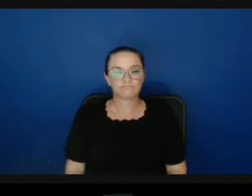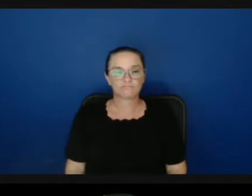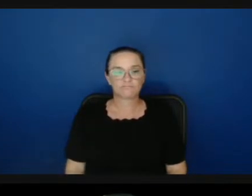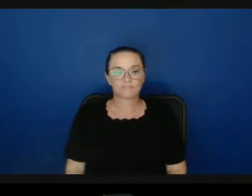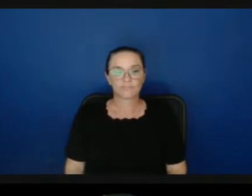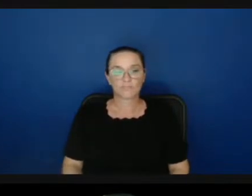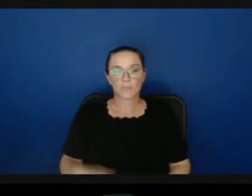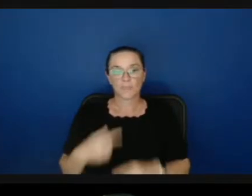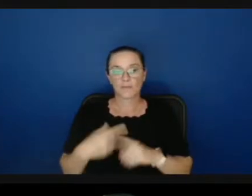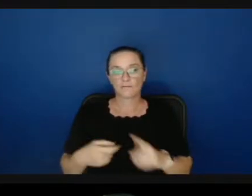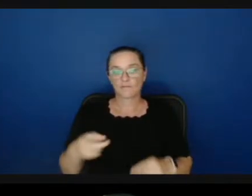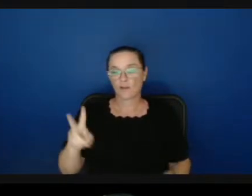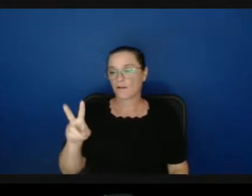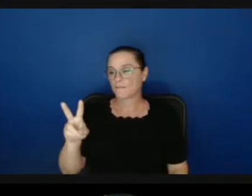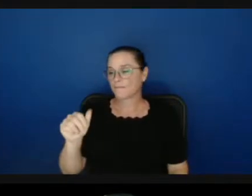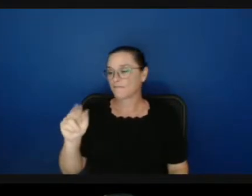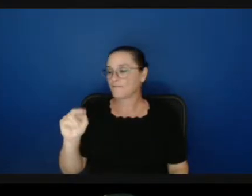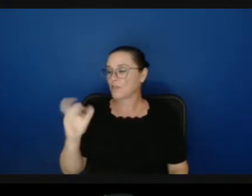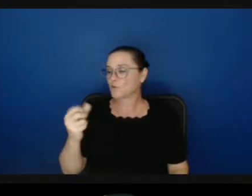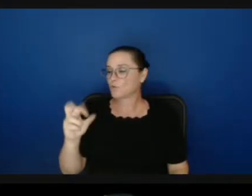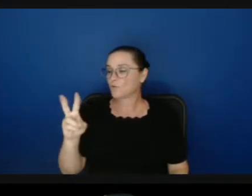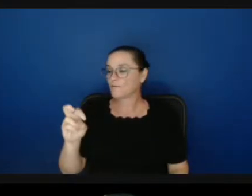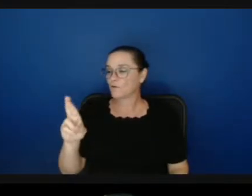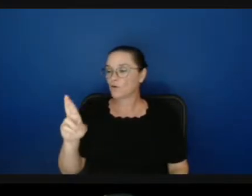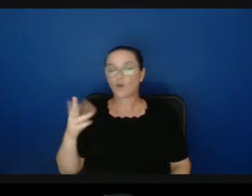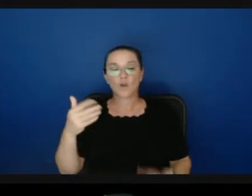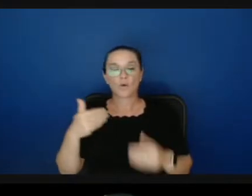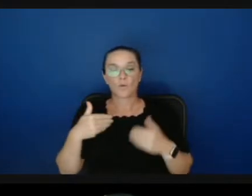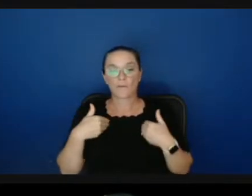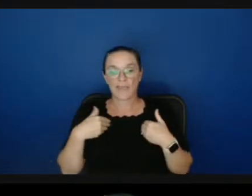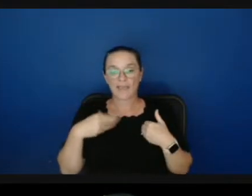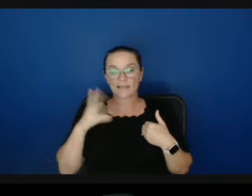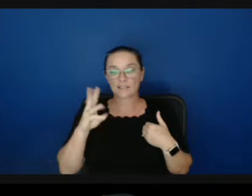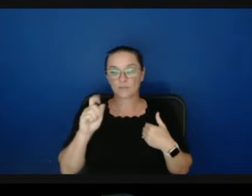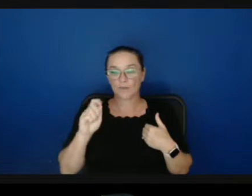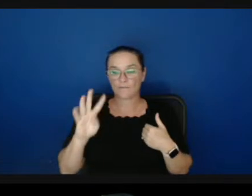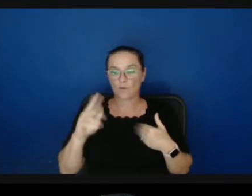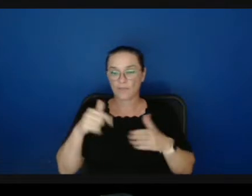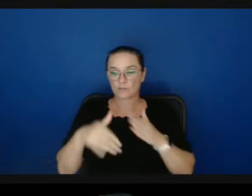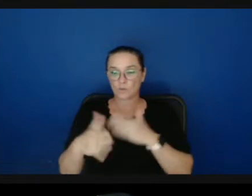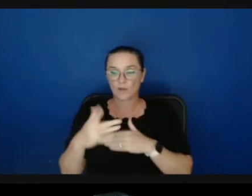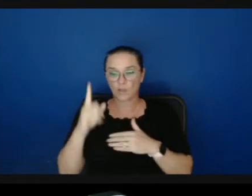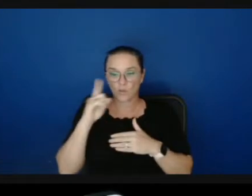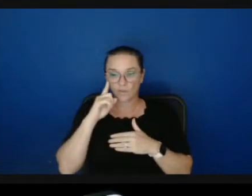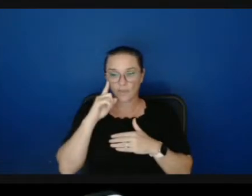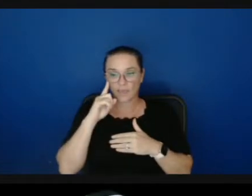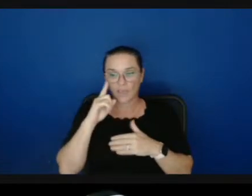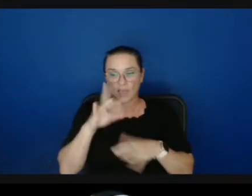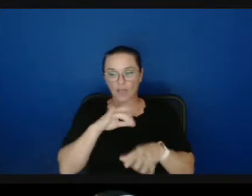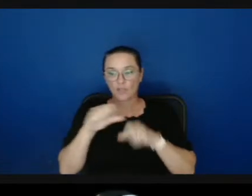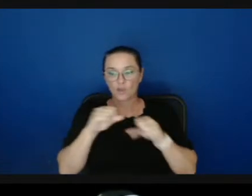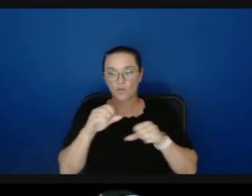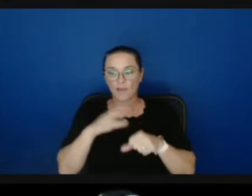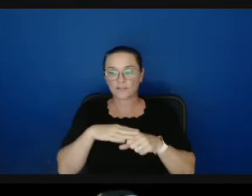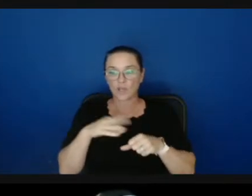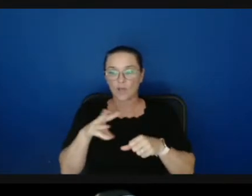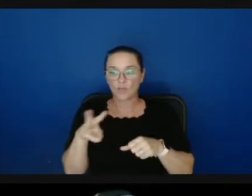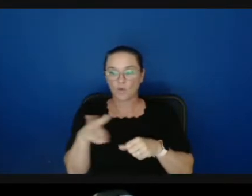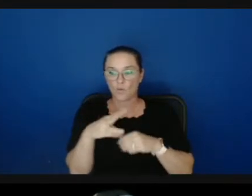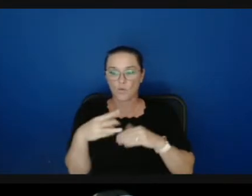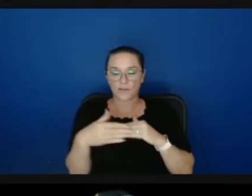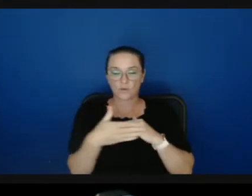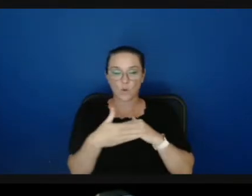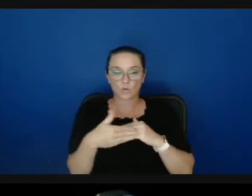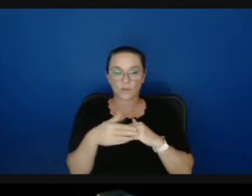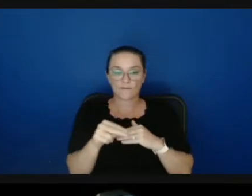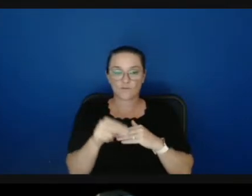From Vancouver Island, we had a 6.4 magnitude earthquake this morning. Do you think the quakes on the west coast of North America and